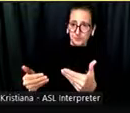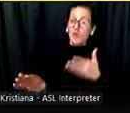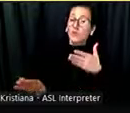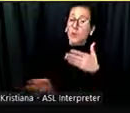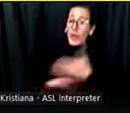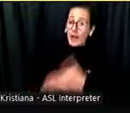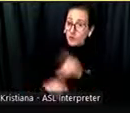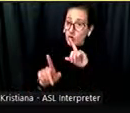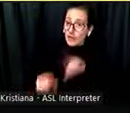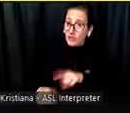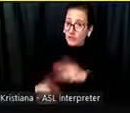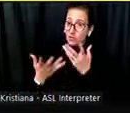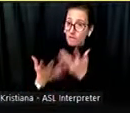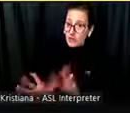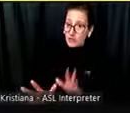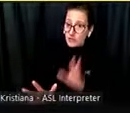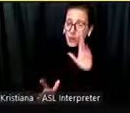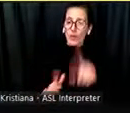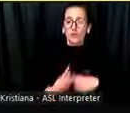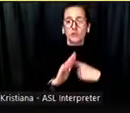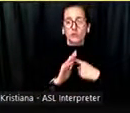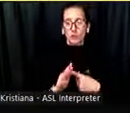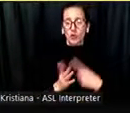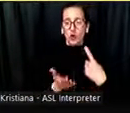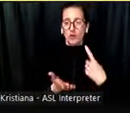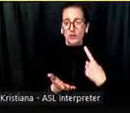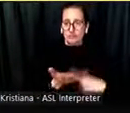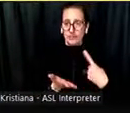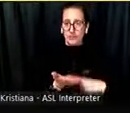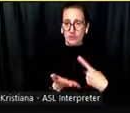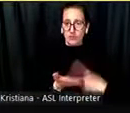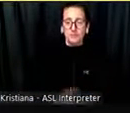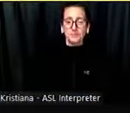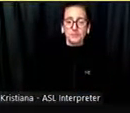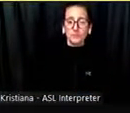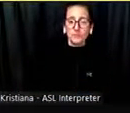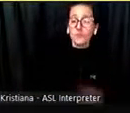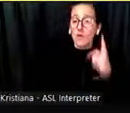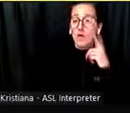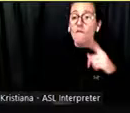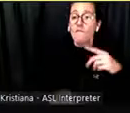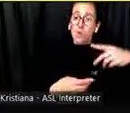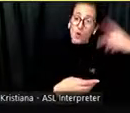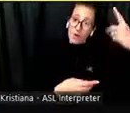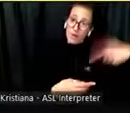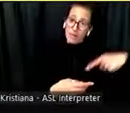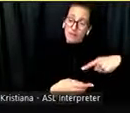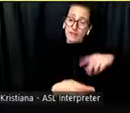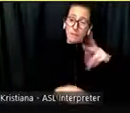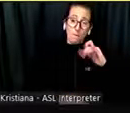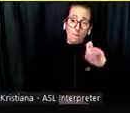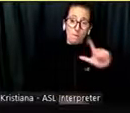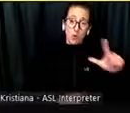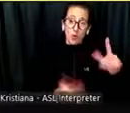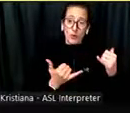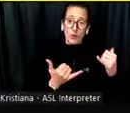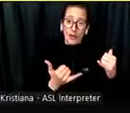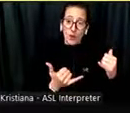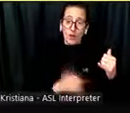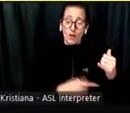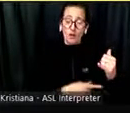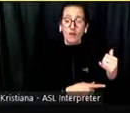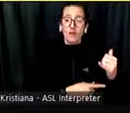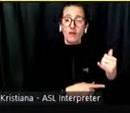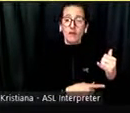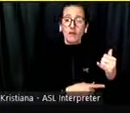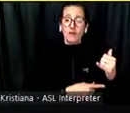we're gonna begin our discussion. So on this poll, and for the people who are on the phone, the question is simply, of